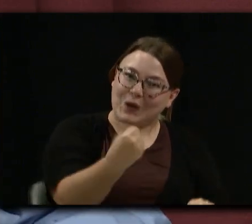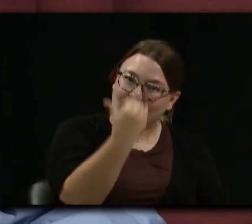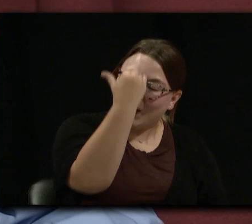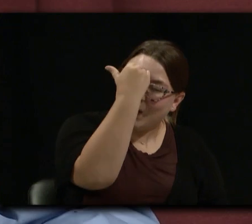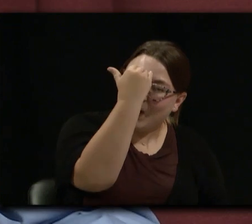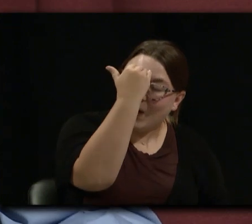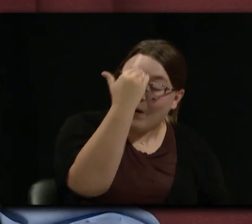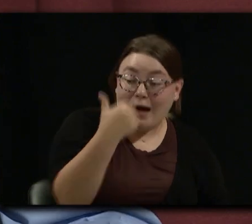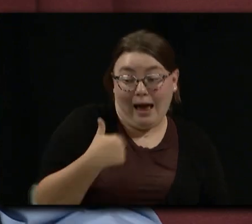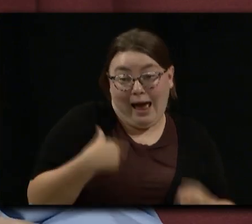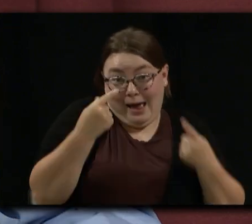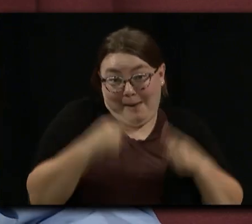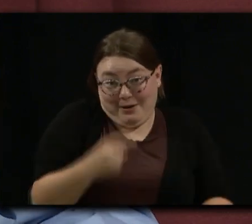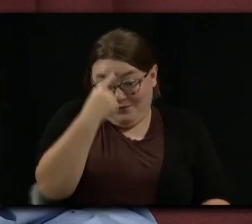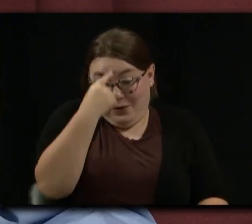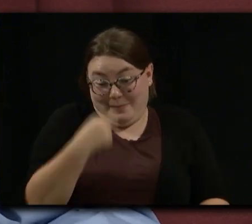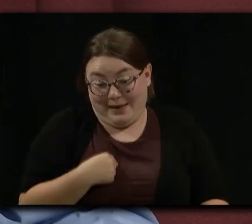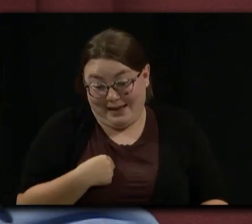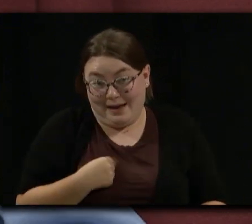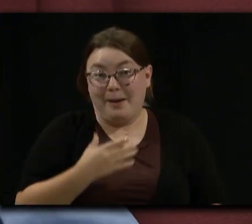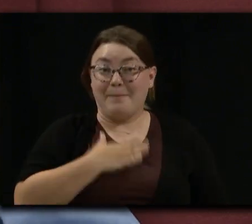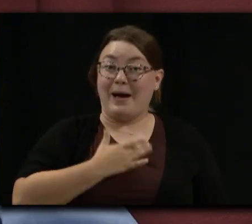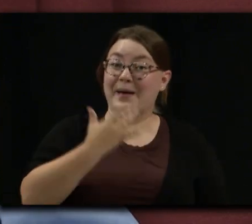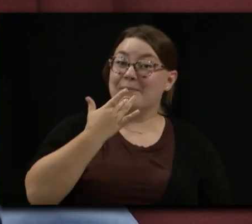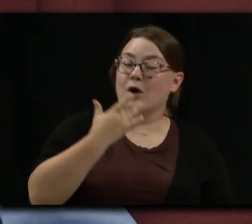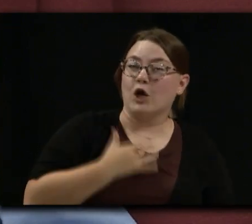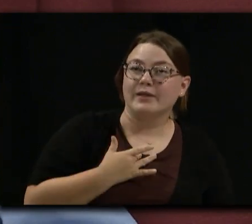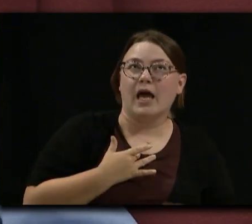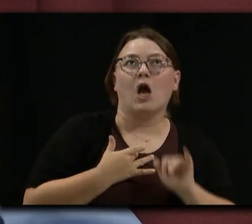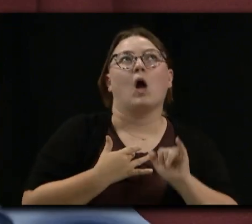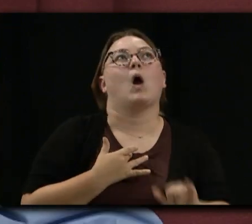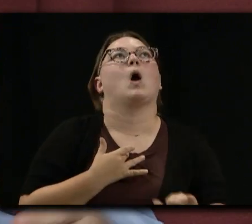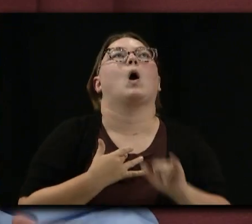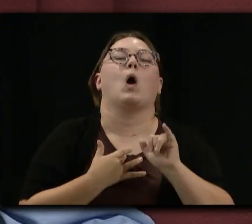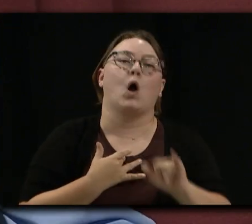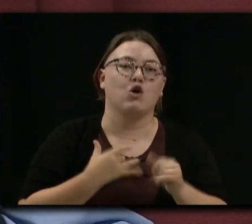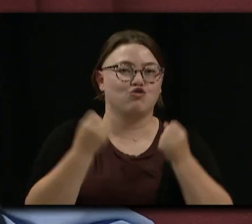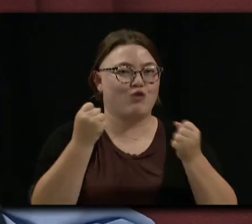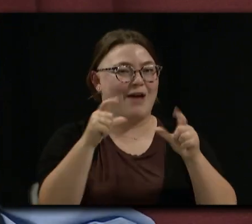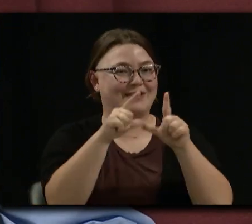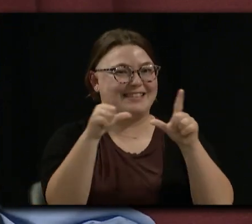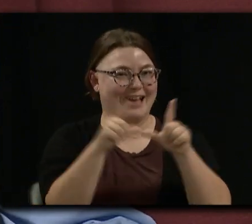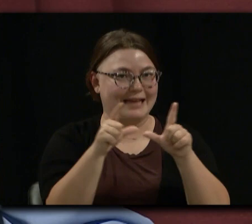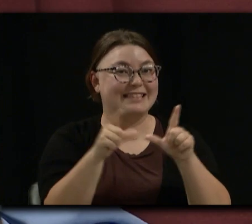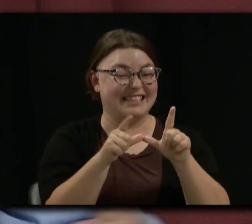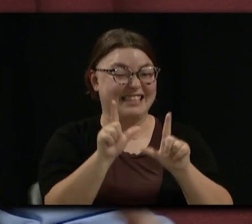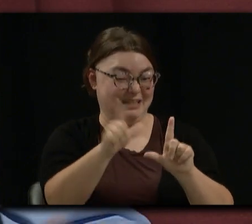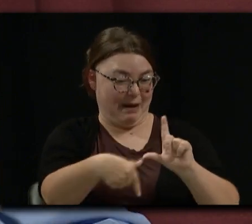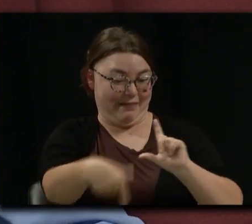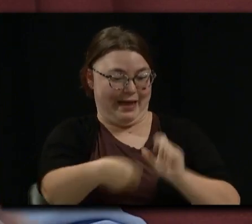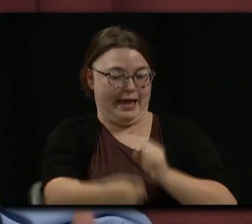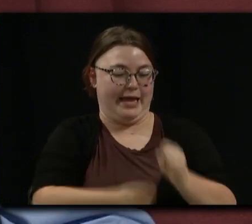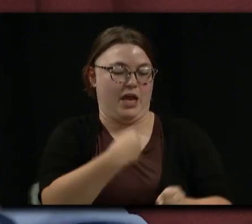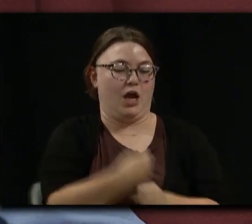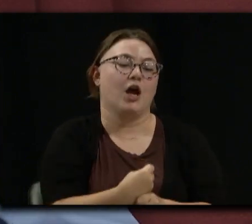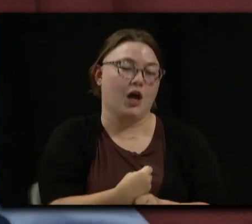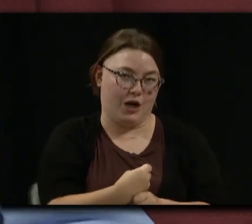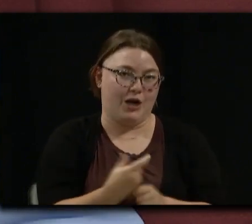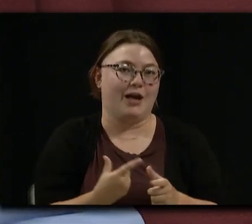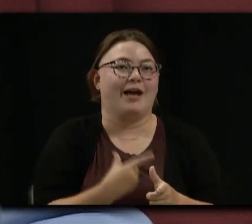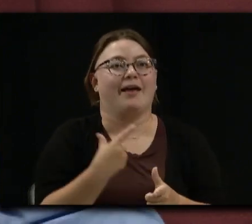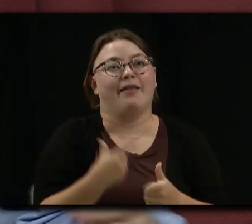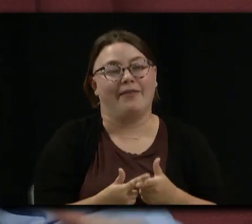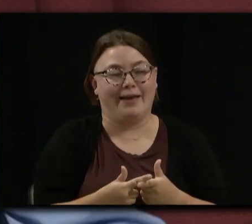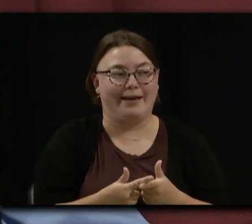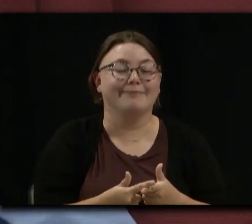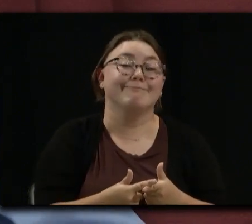I did forget on my birthday, forgot that the driver's license expired that particular year. A nice officer who had pulled me